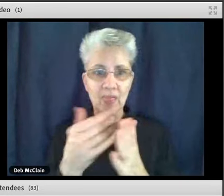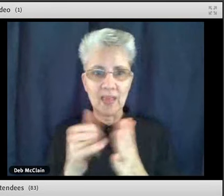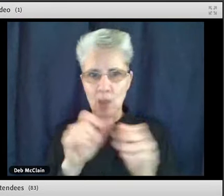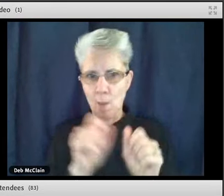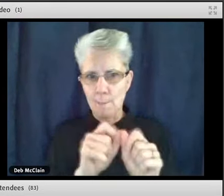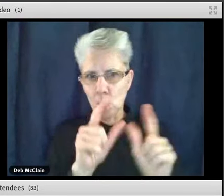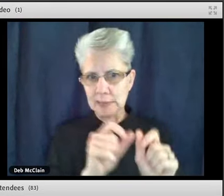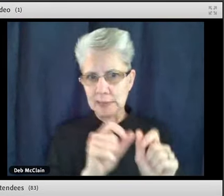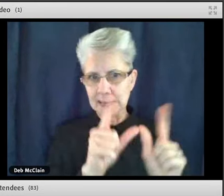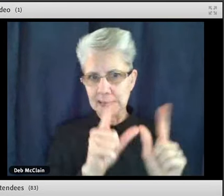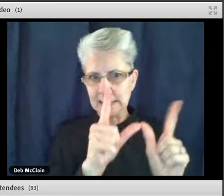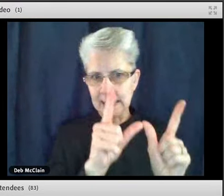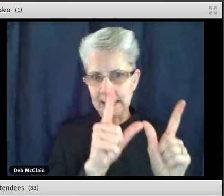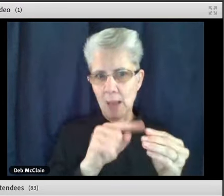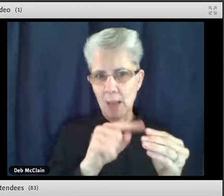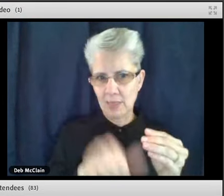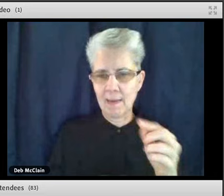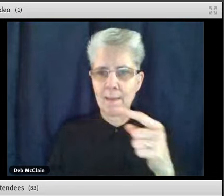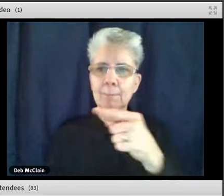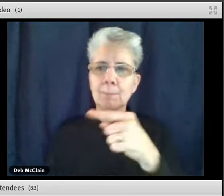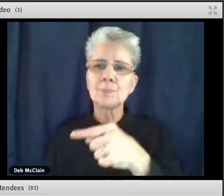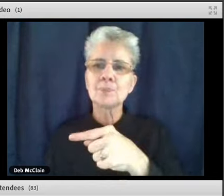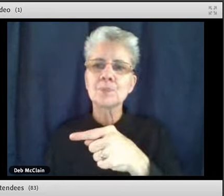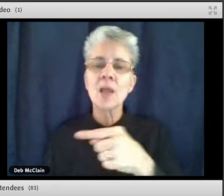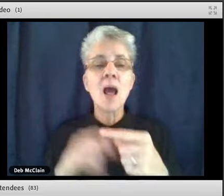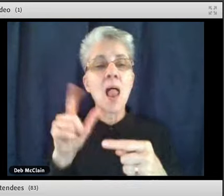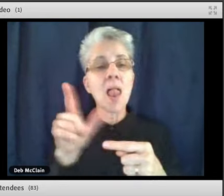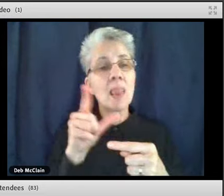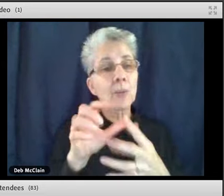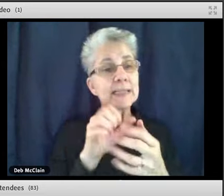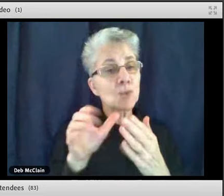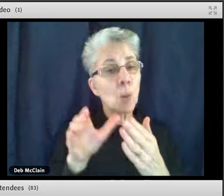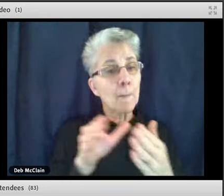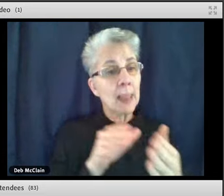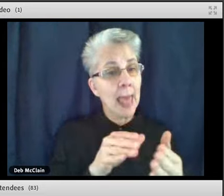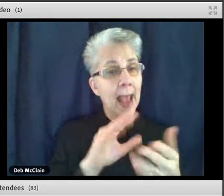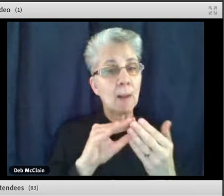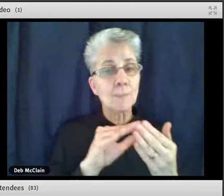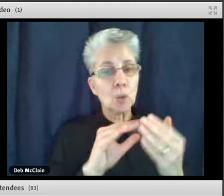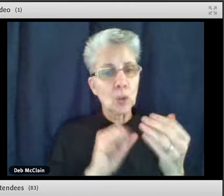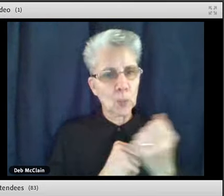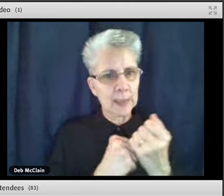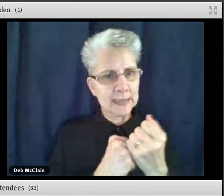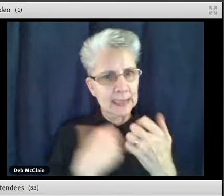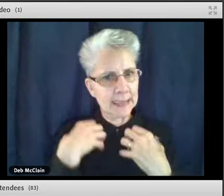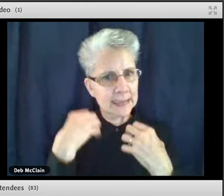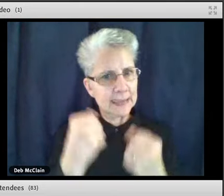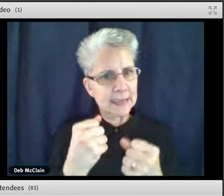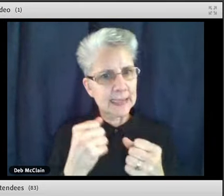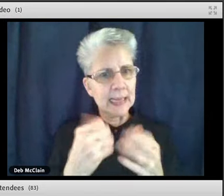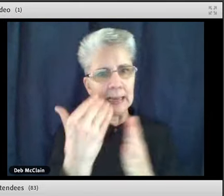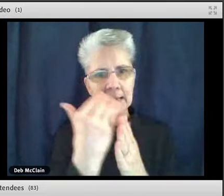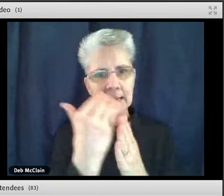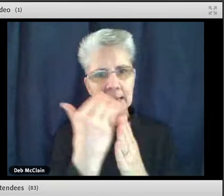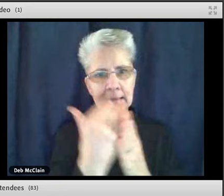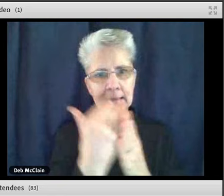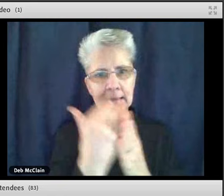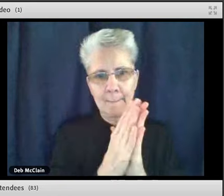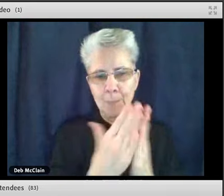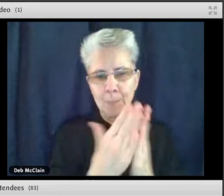This COVID-19 for Oregon and Massachusetts is fantastic. It talks about different ways you can respond,